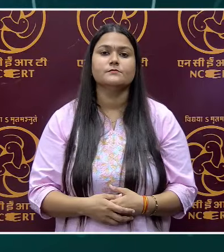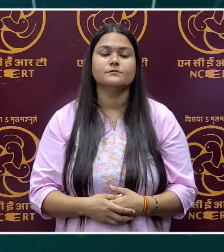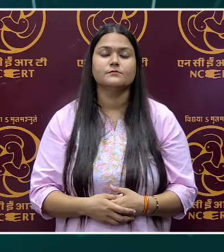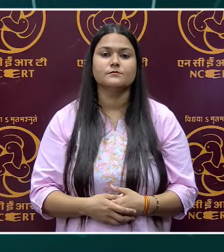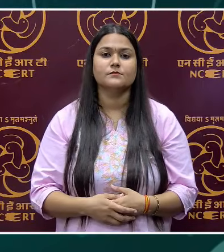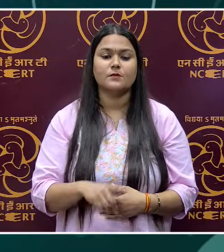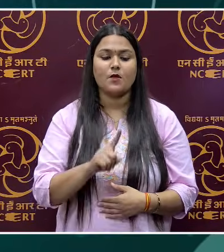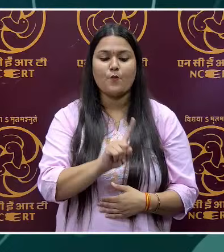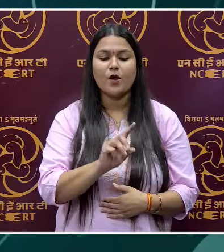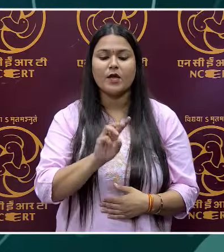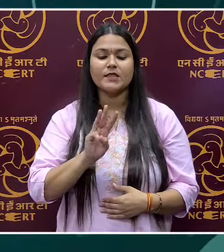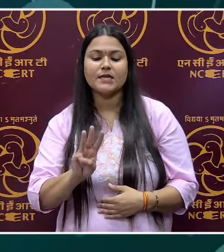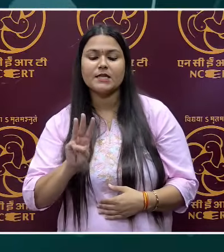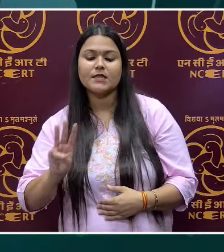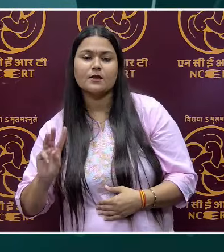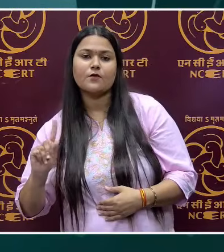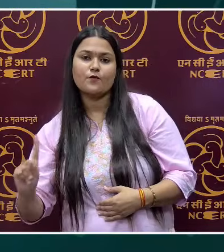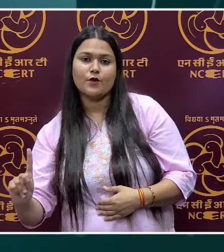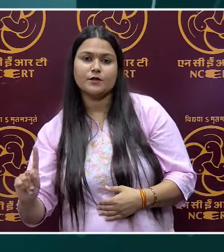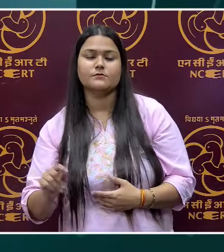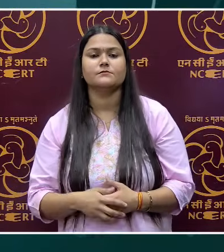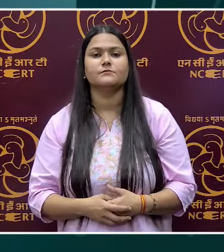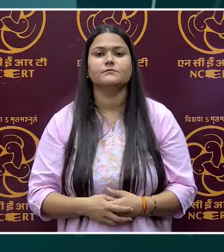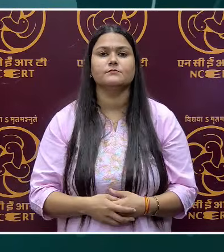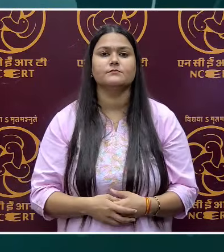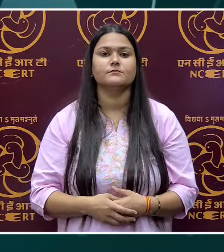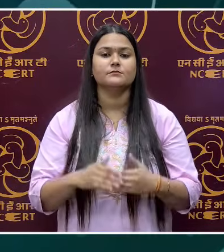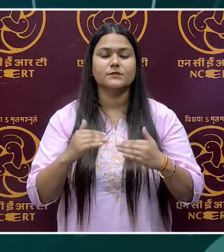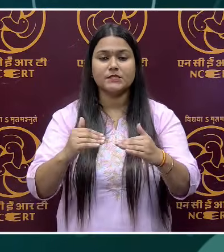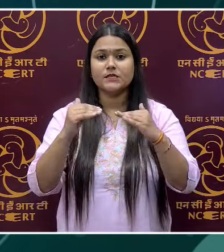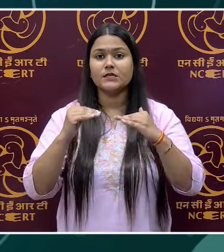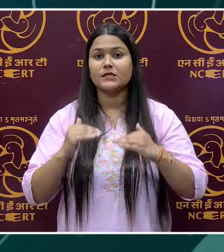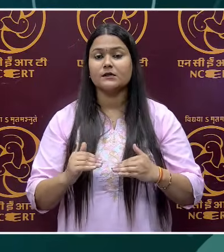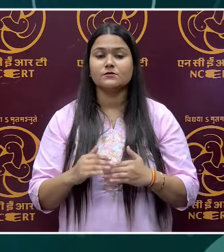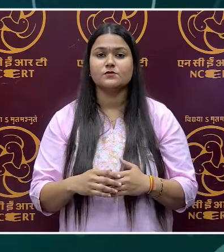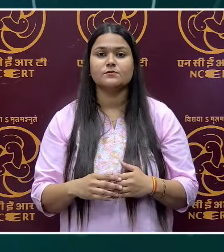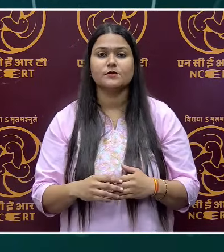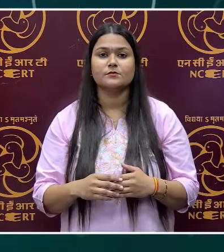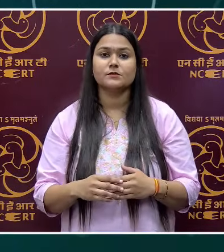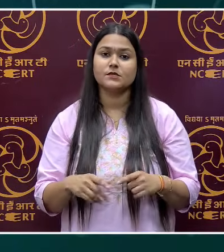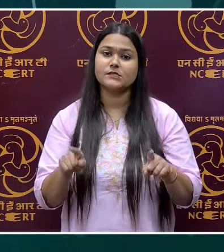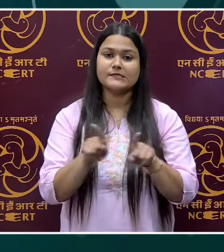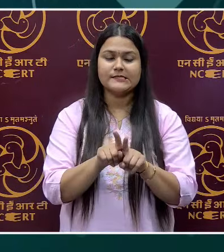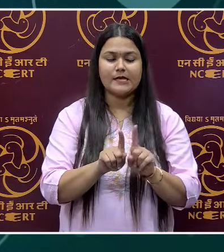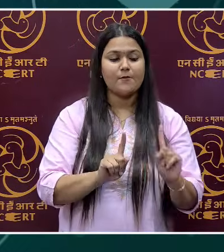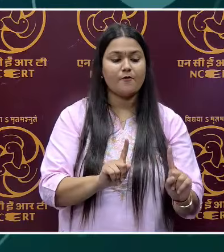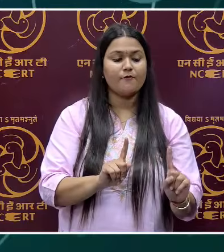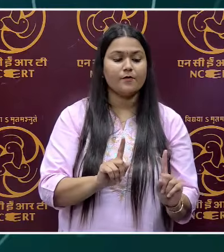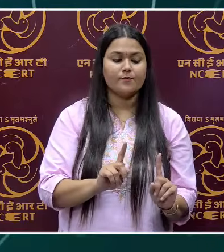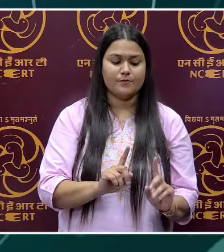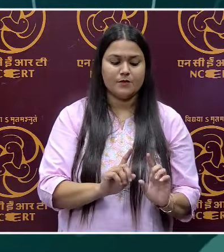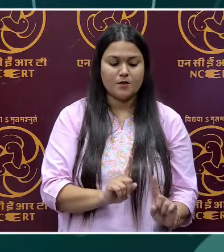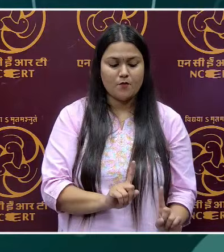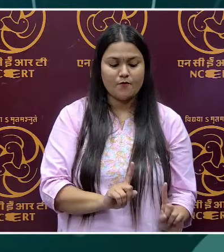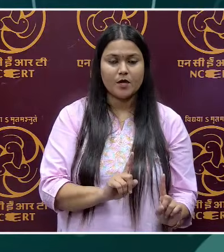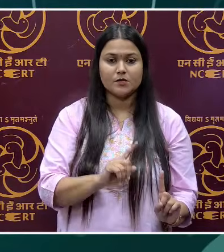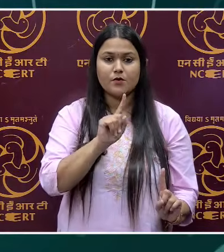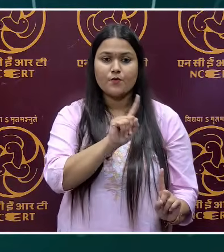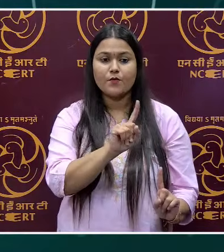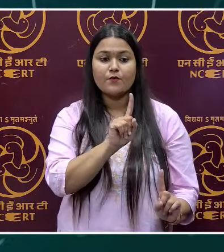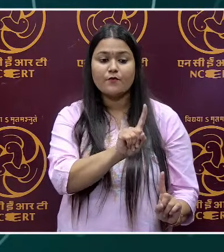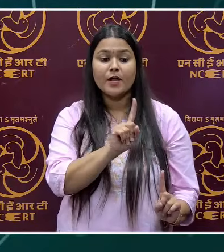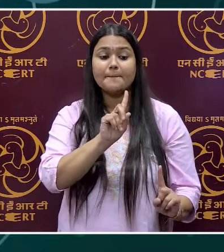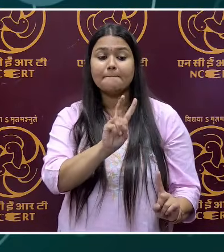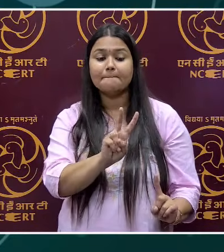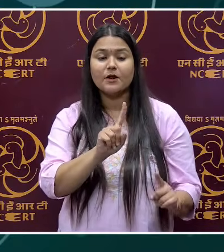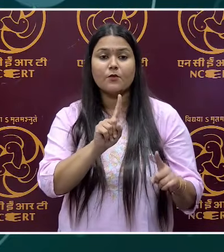see 1, 3, 3 and 1. Next row we will go similarly, that will be 1, 1 plus 3,